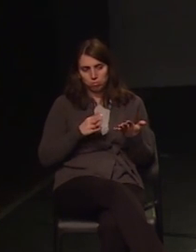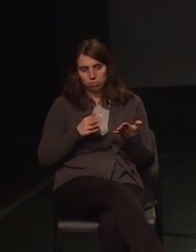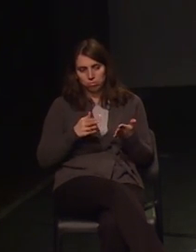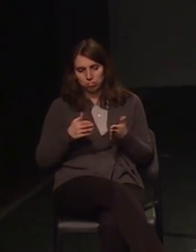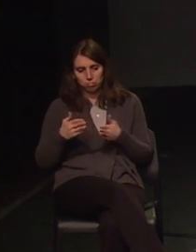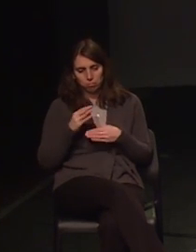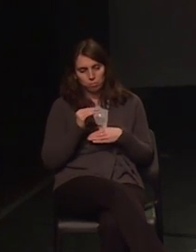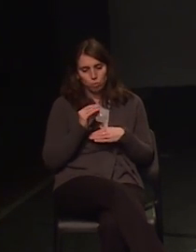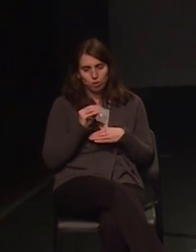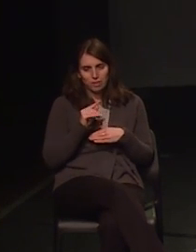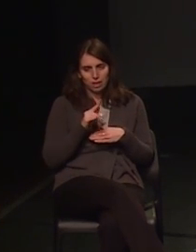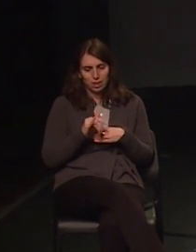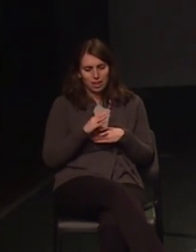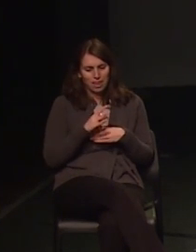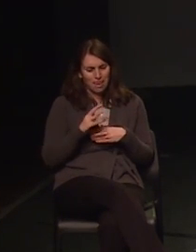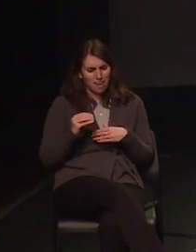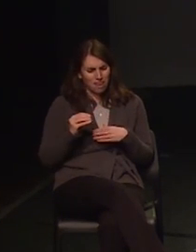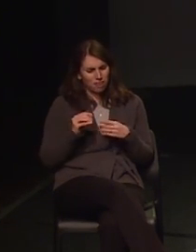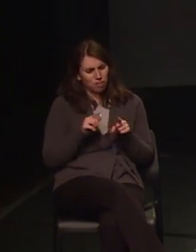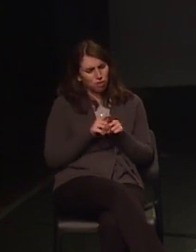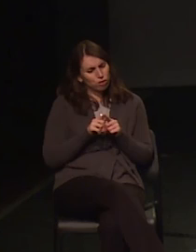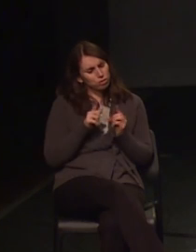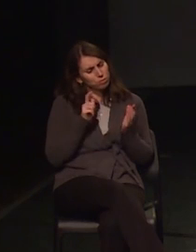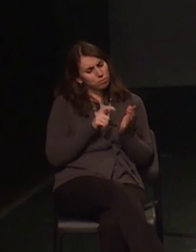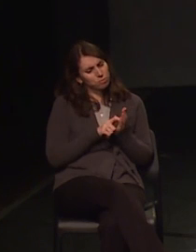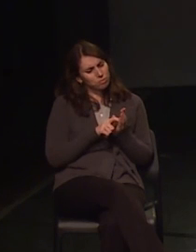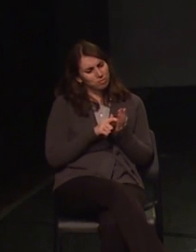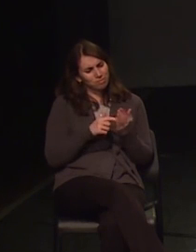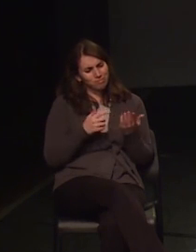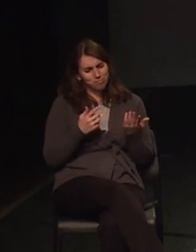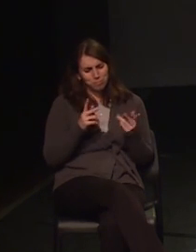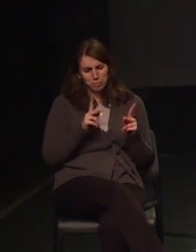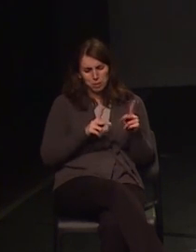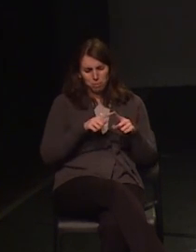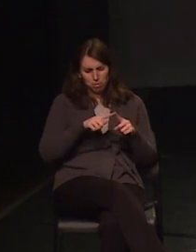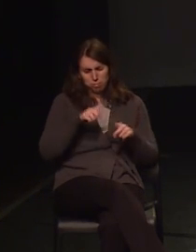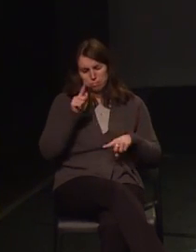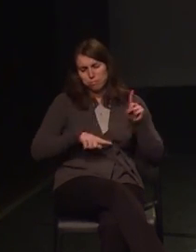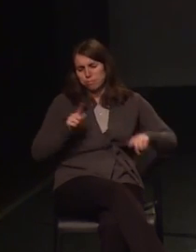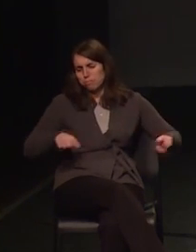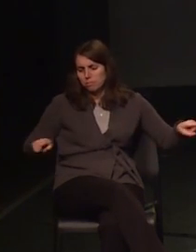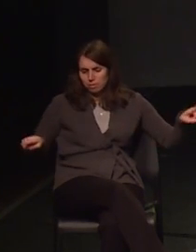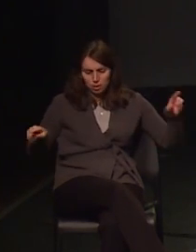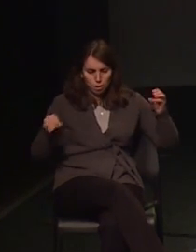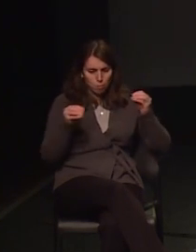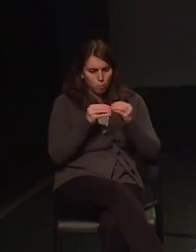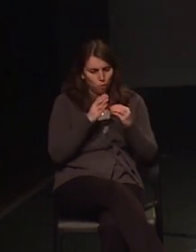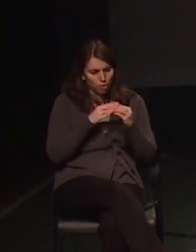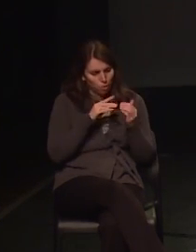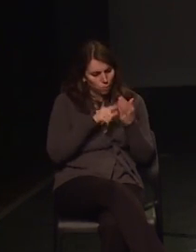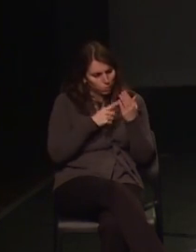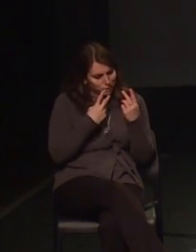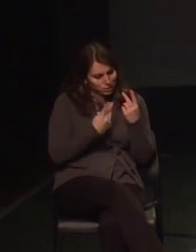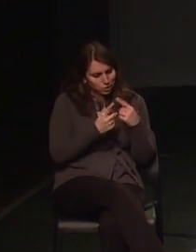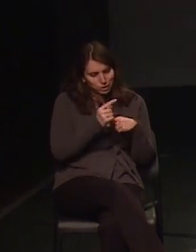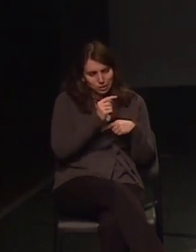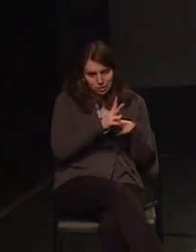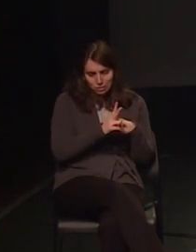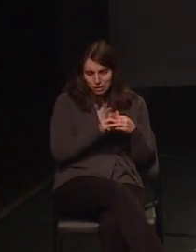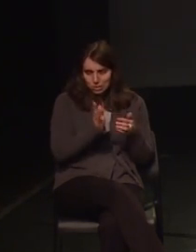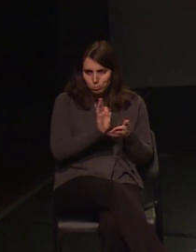more multifaceted than what we see on People magazine or in the movies. And those are other battlegrounds where